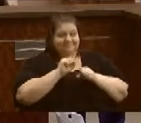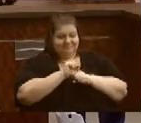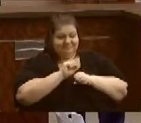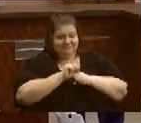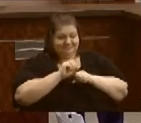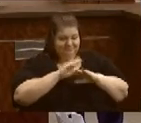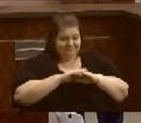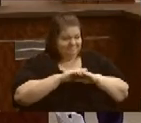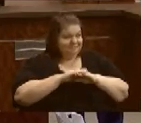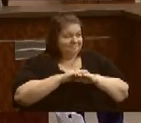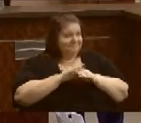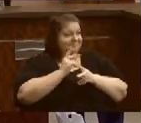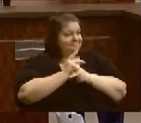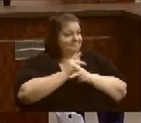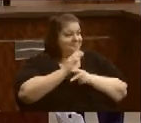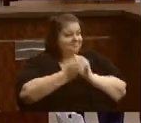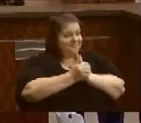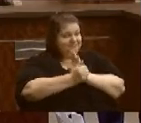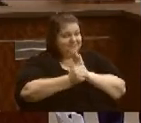And you and your lovely wife can work one of